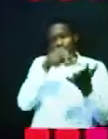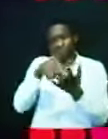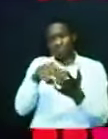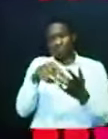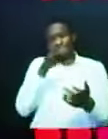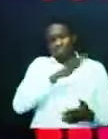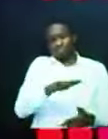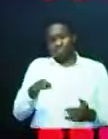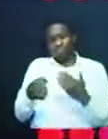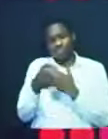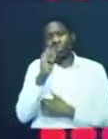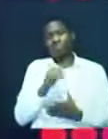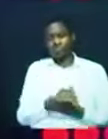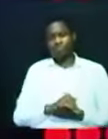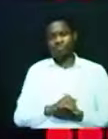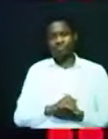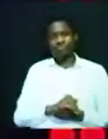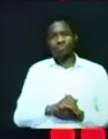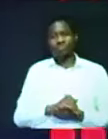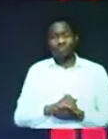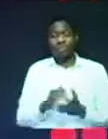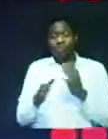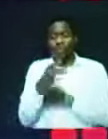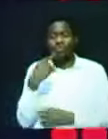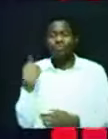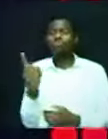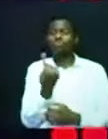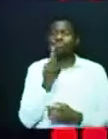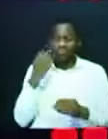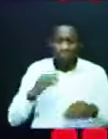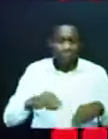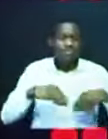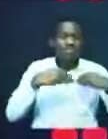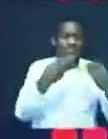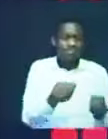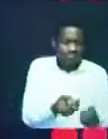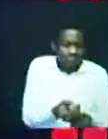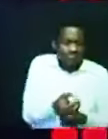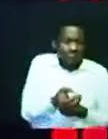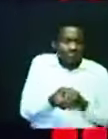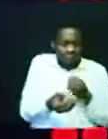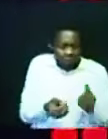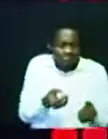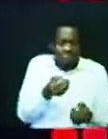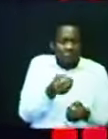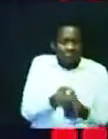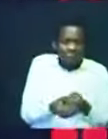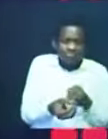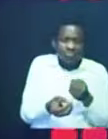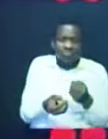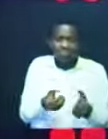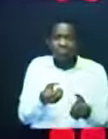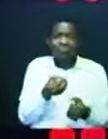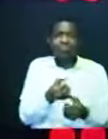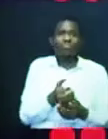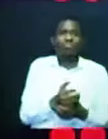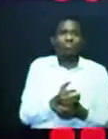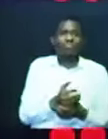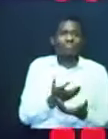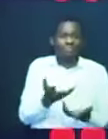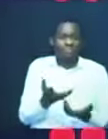closer. God is always supplying us seed. But the seed is supposed to be planted